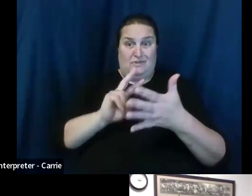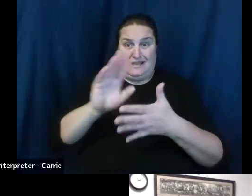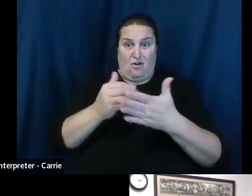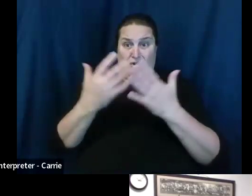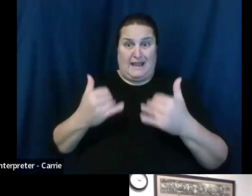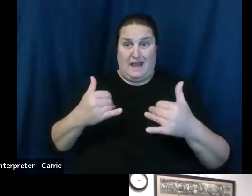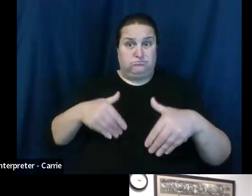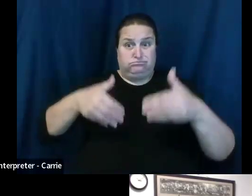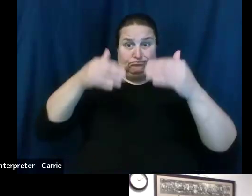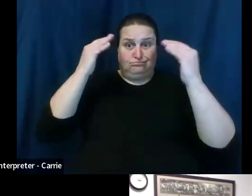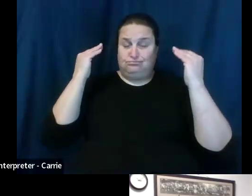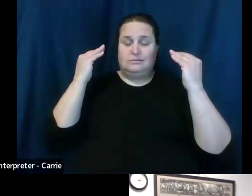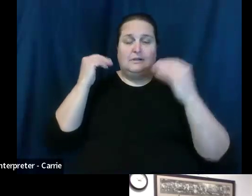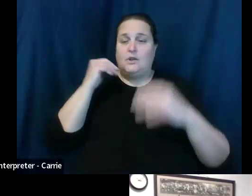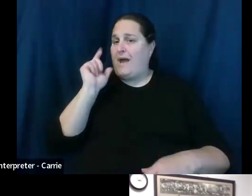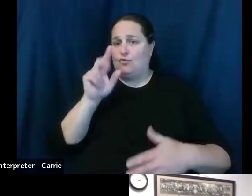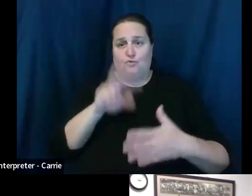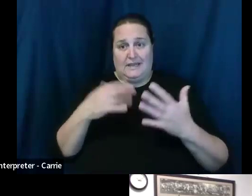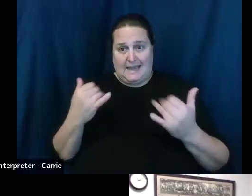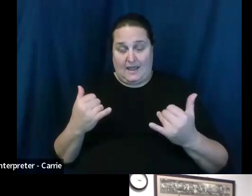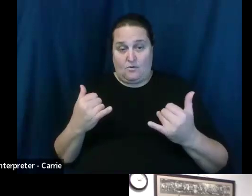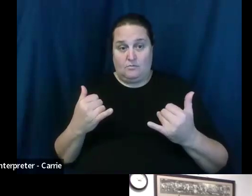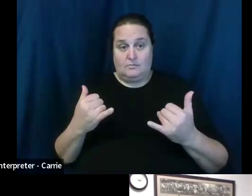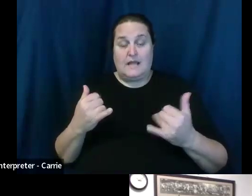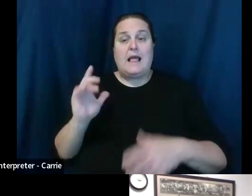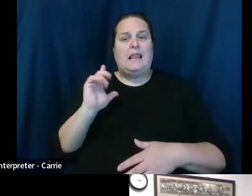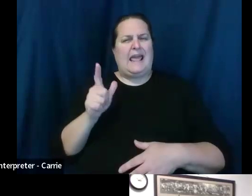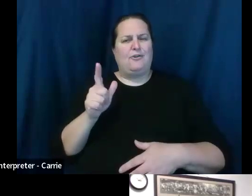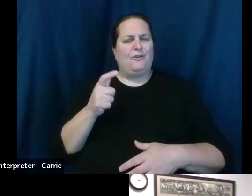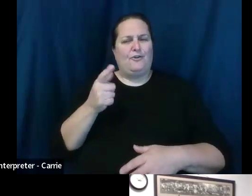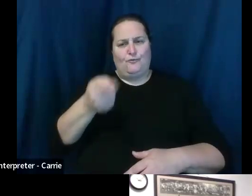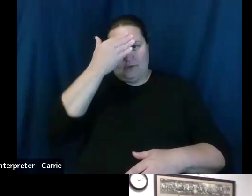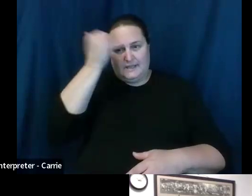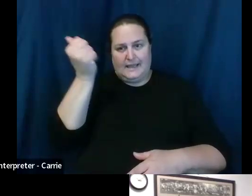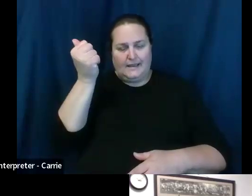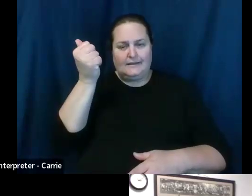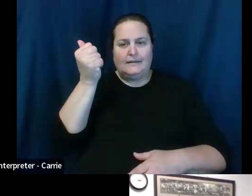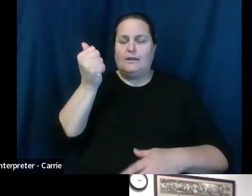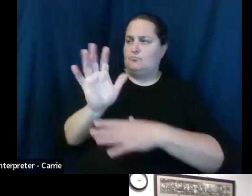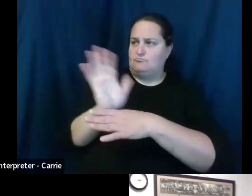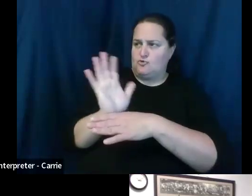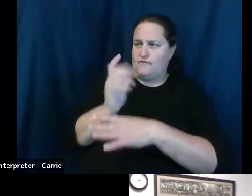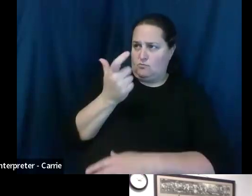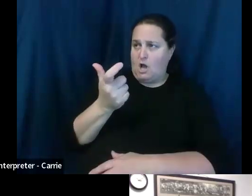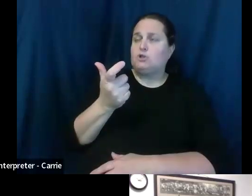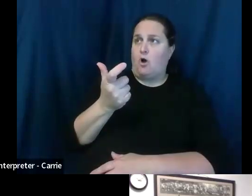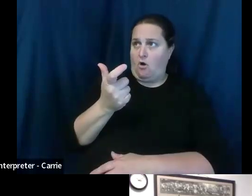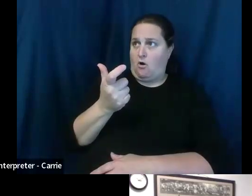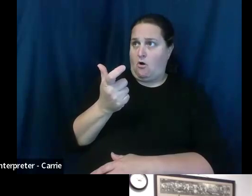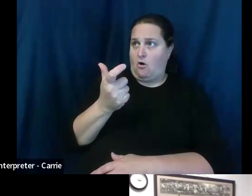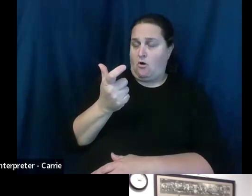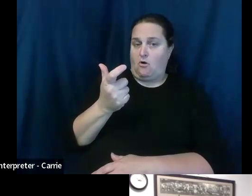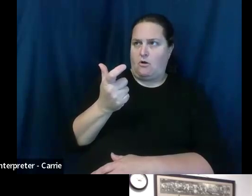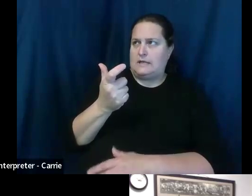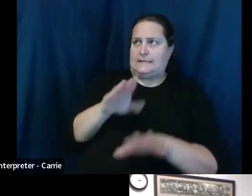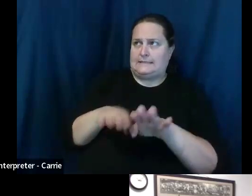lot of information that I just gave you, but it's there if you need a refresher, or if you're showing somebody else the website and they're not sure about what step one